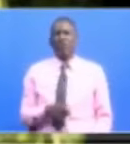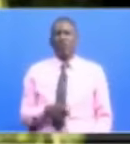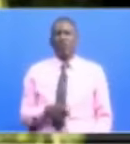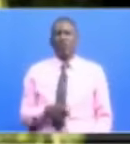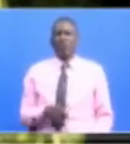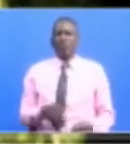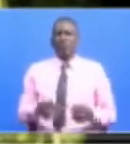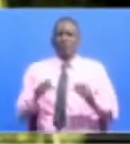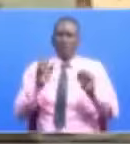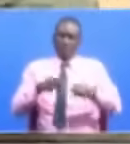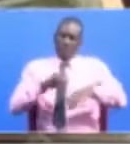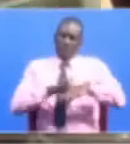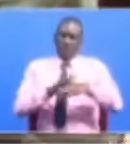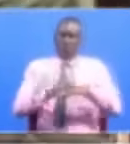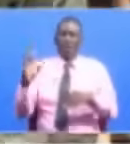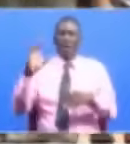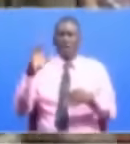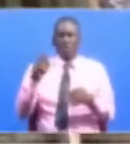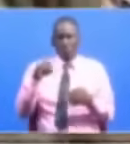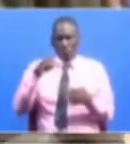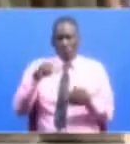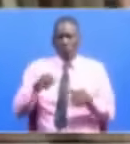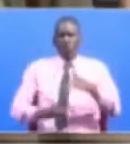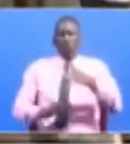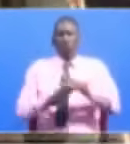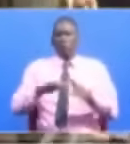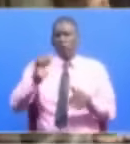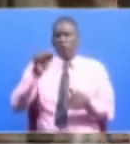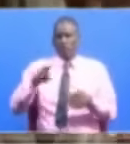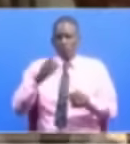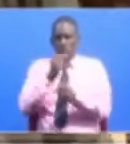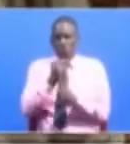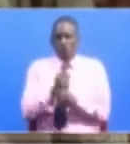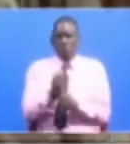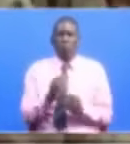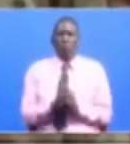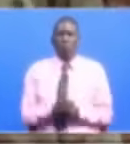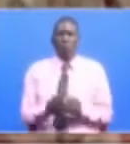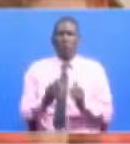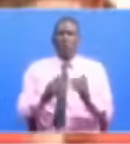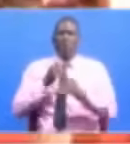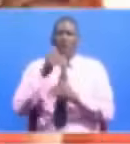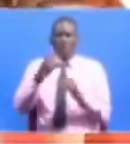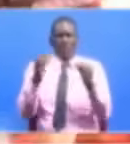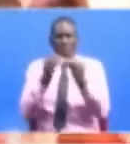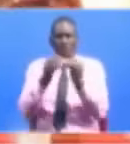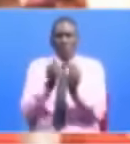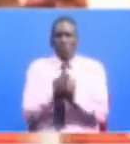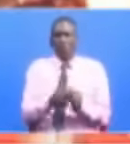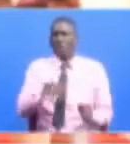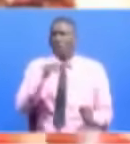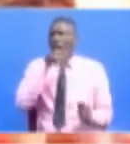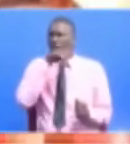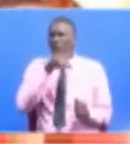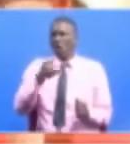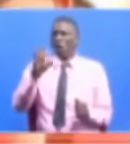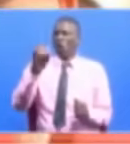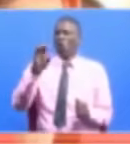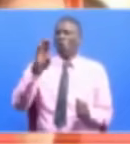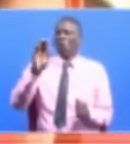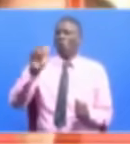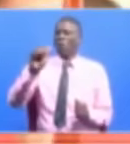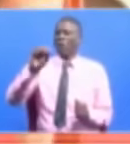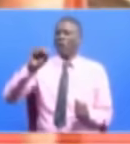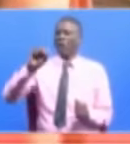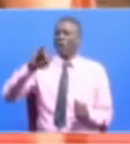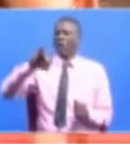a viable candidate. Welcome to Kenya. And after meeting with Odinga, Obasanjo traveled